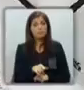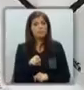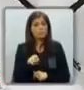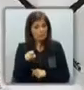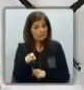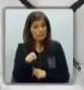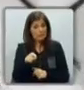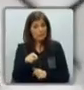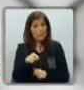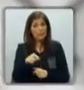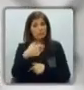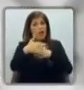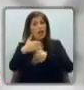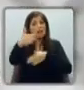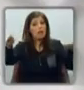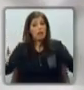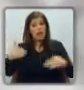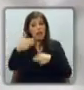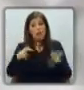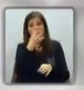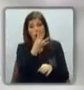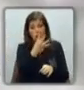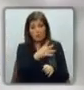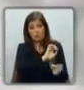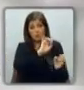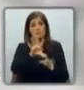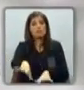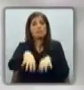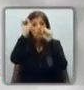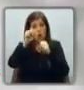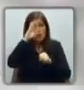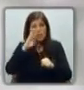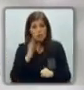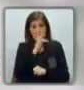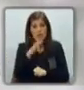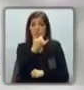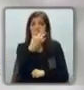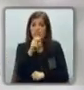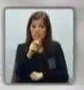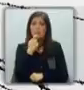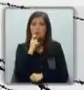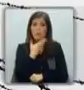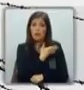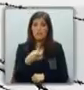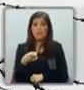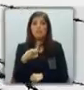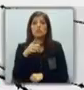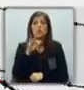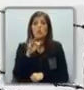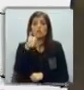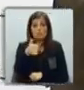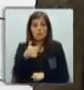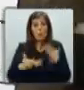em 4 campos de concentração alemães. Foi resgatado pelo exército francês a 23 de abril de 45. Pesava